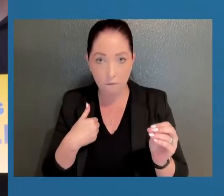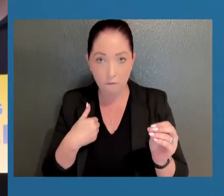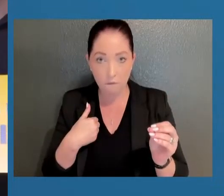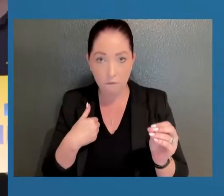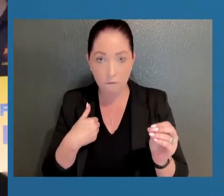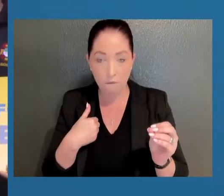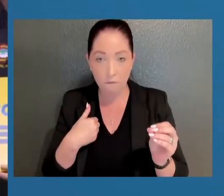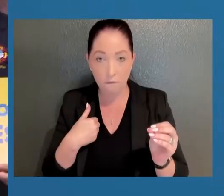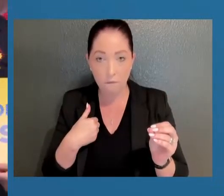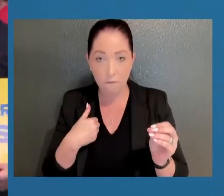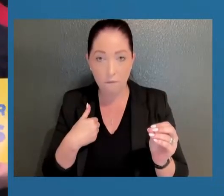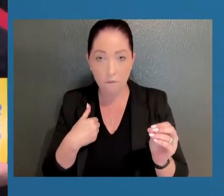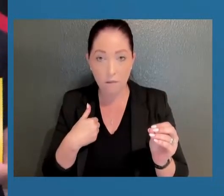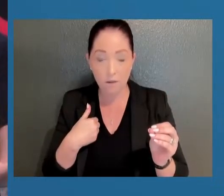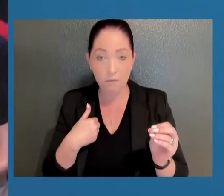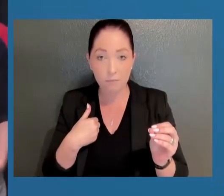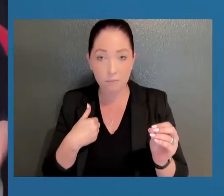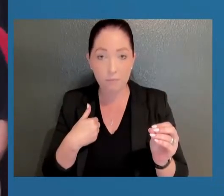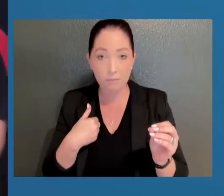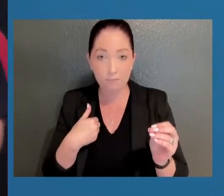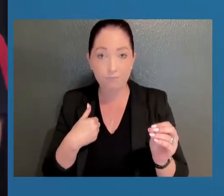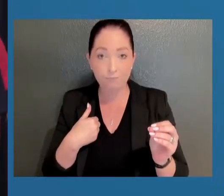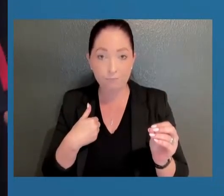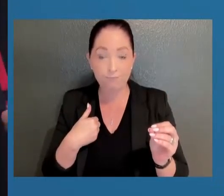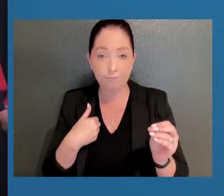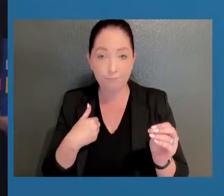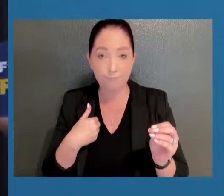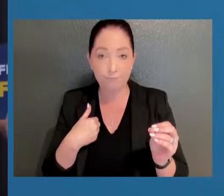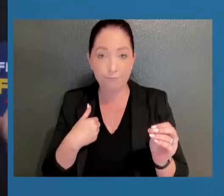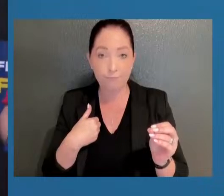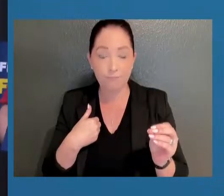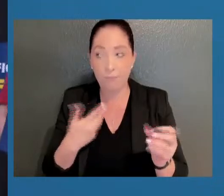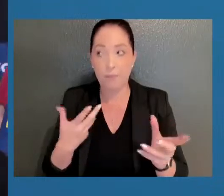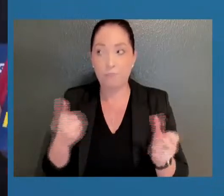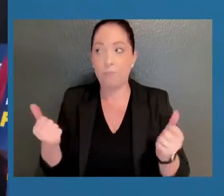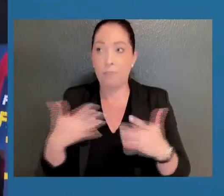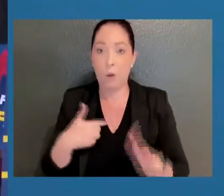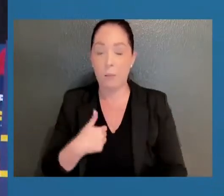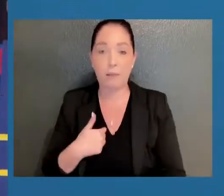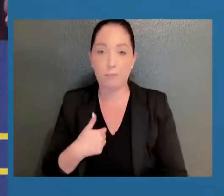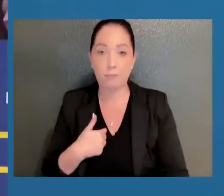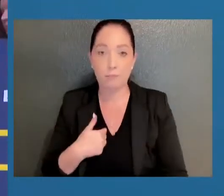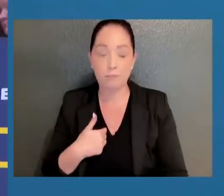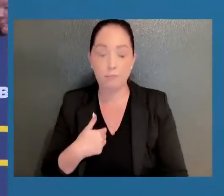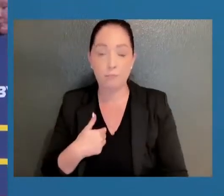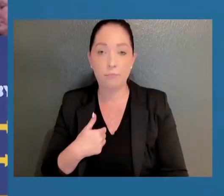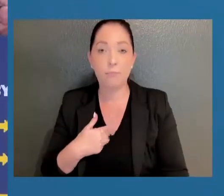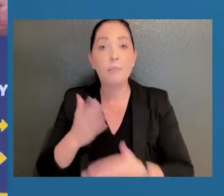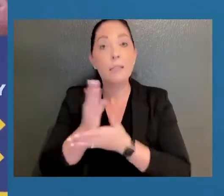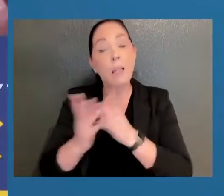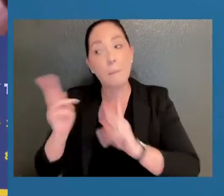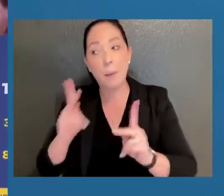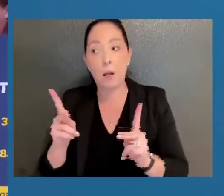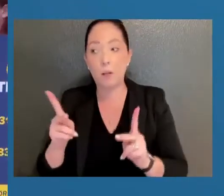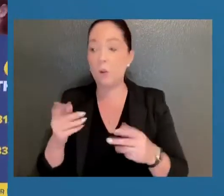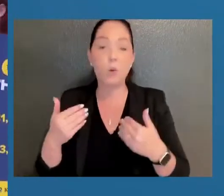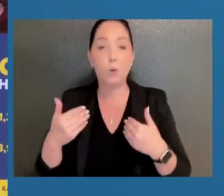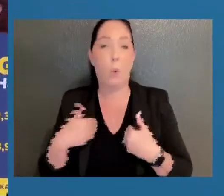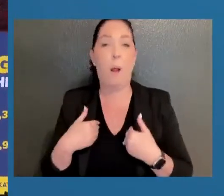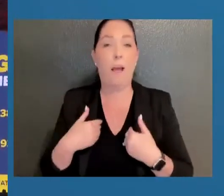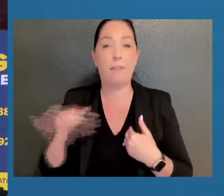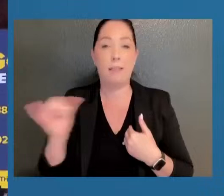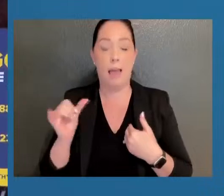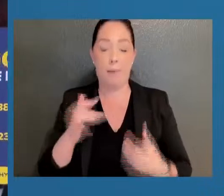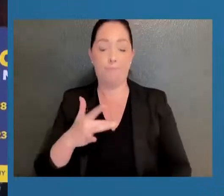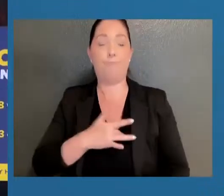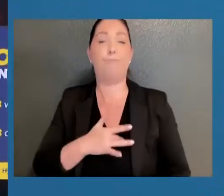That makes me, it's chilling to me as a mom. But there are some people who don't have that same heart,